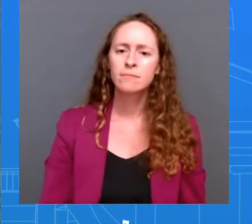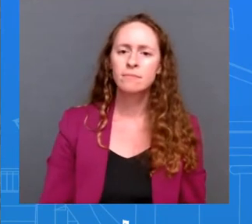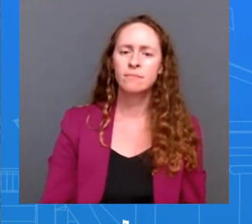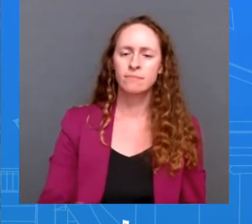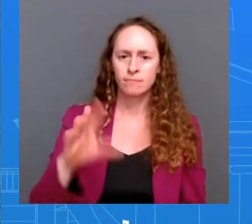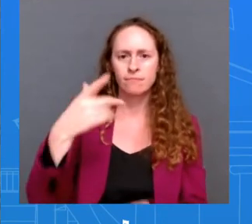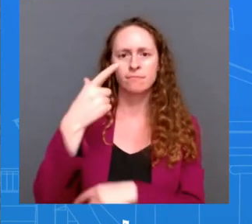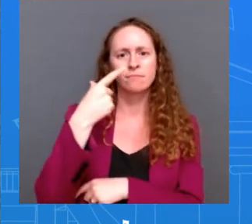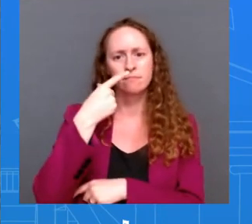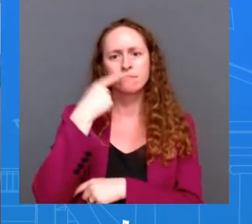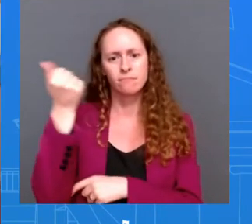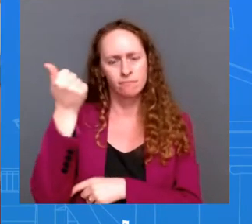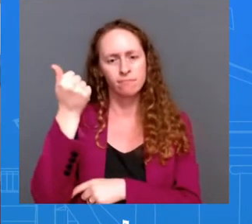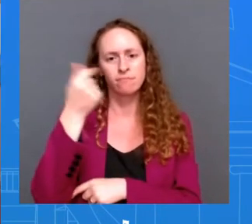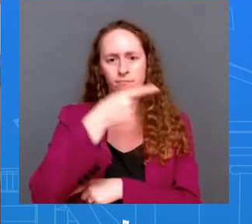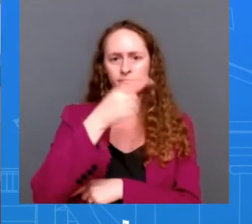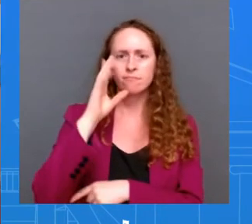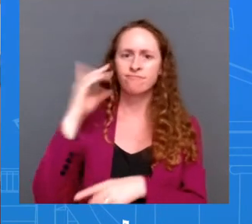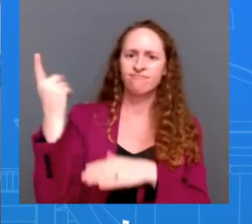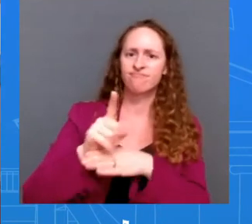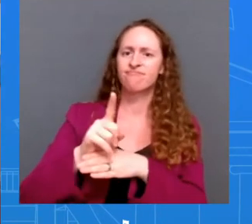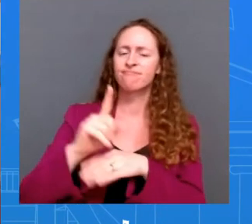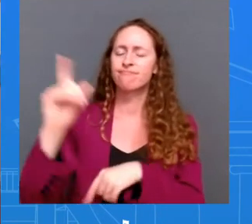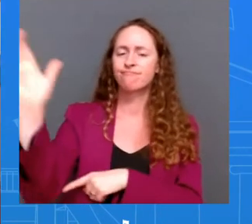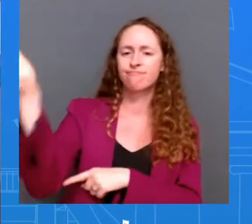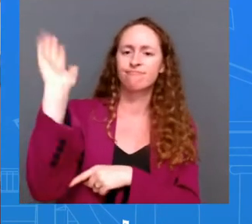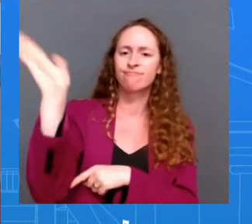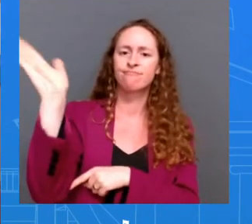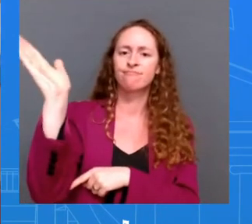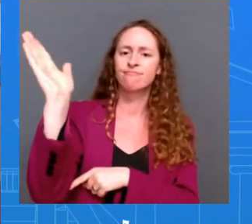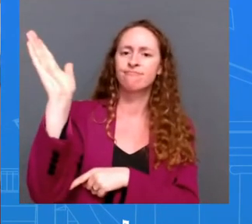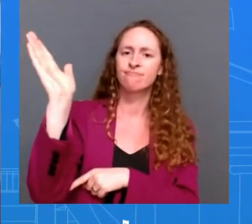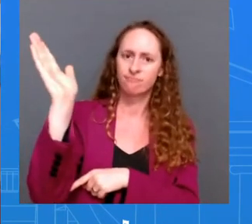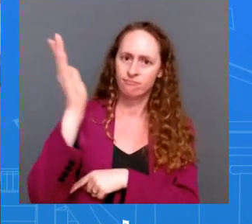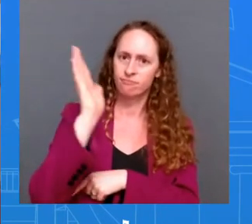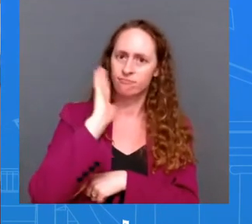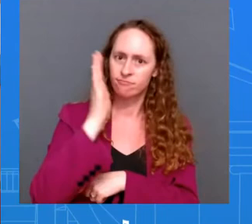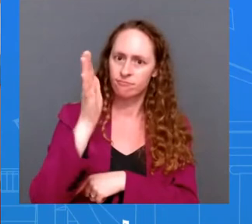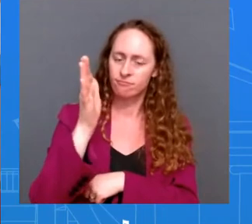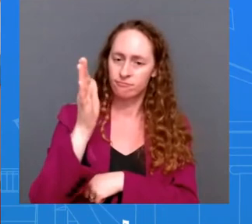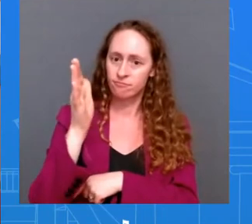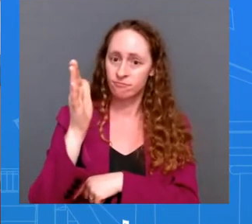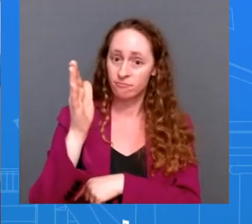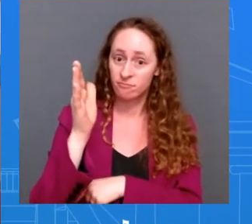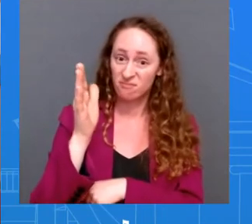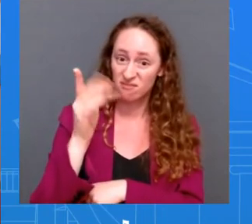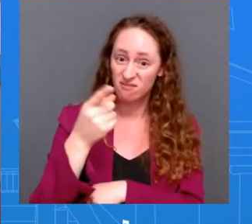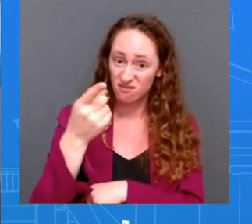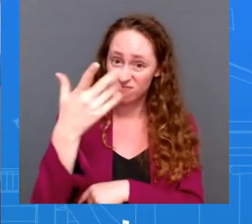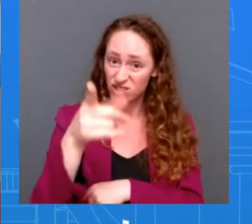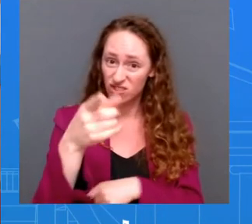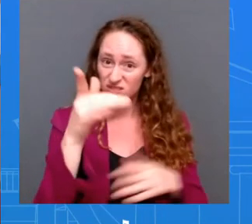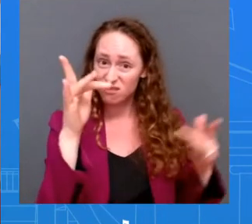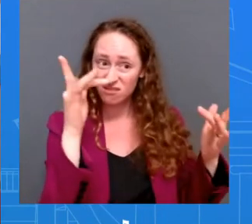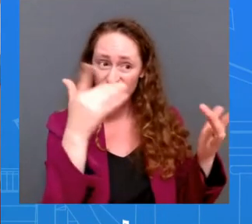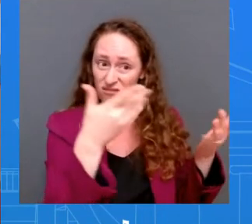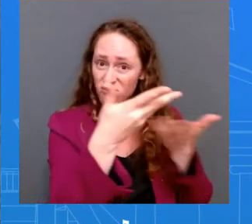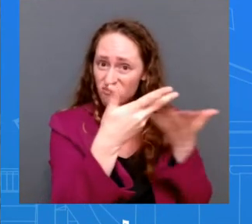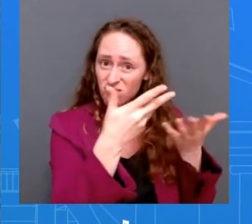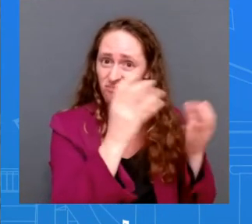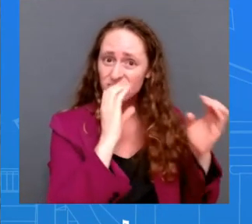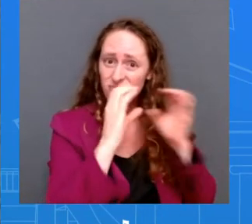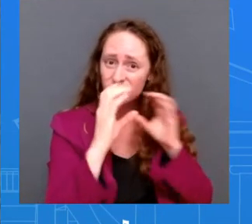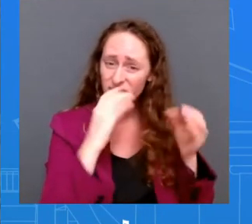the administration concerned at all with sort of an authoritarian-leaning leader coming to the United States to pursue this? He's coming